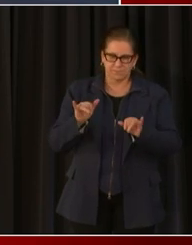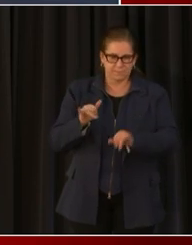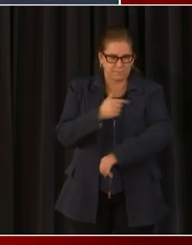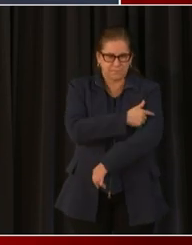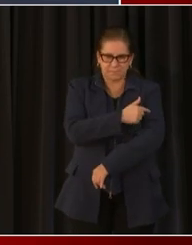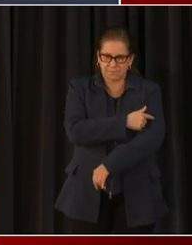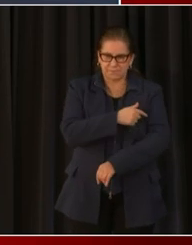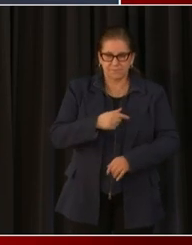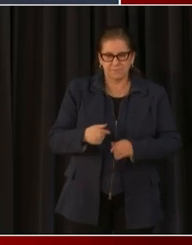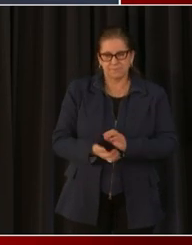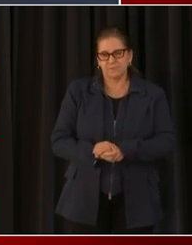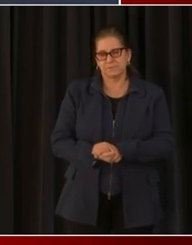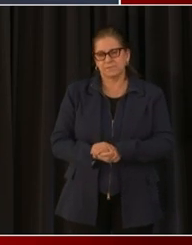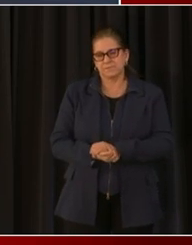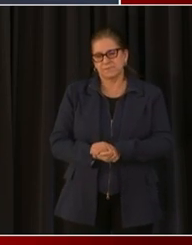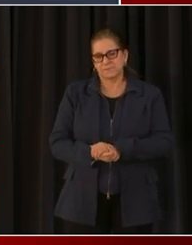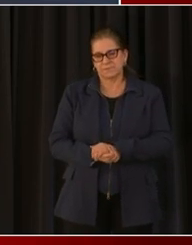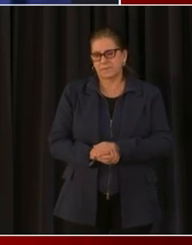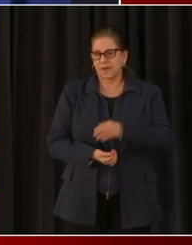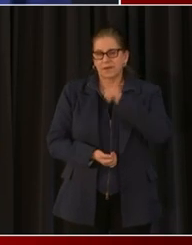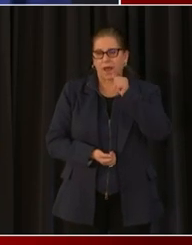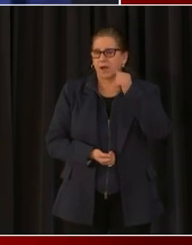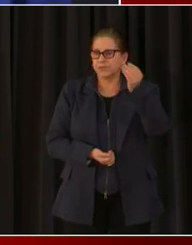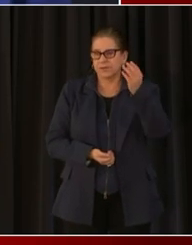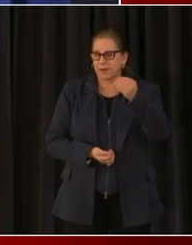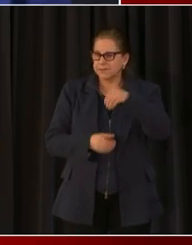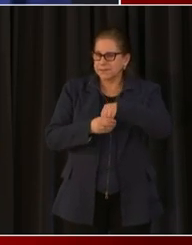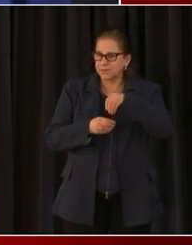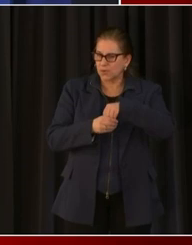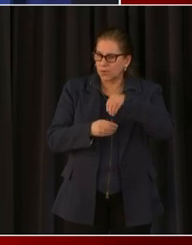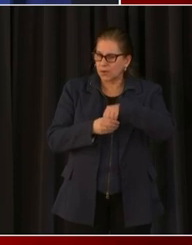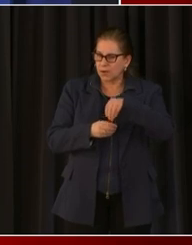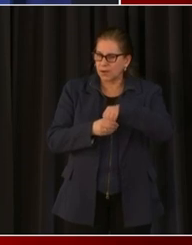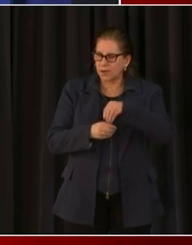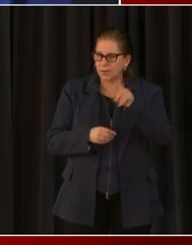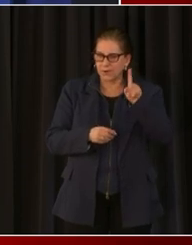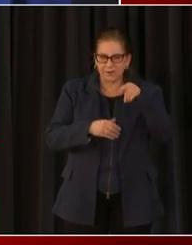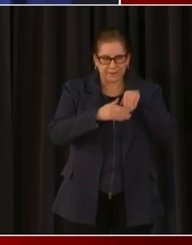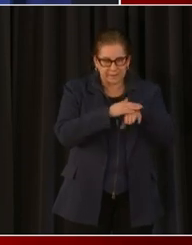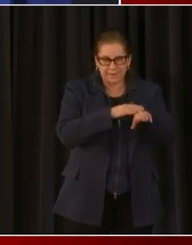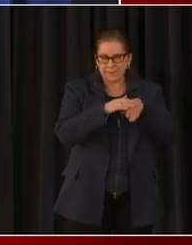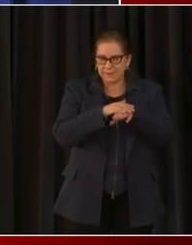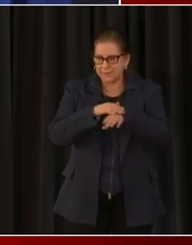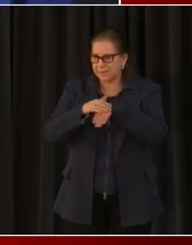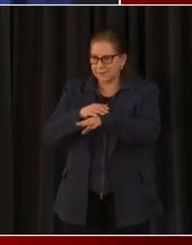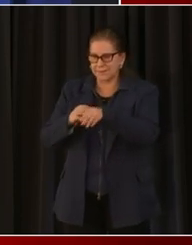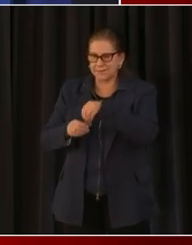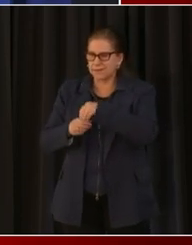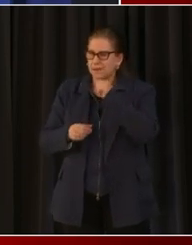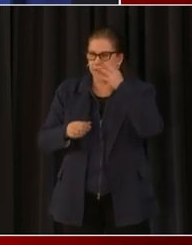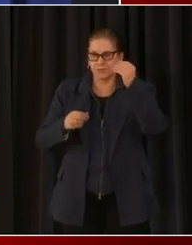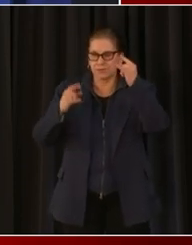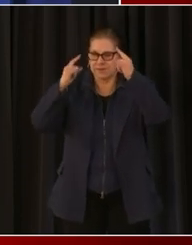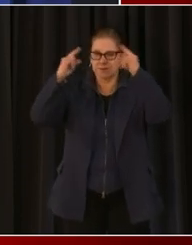are outdoor or semi-outdoor versus the vaccination clinics are indoor operation. Most of them